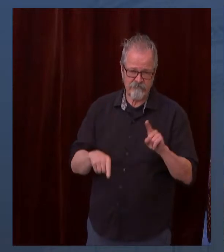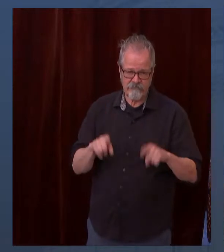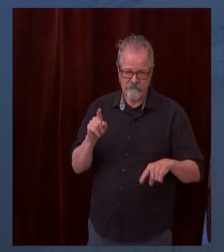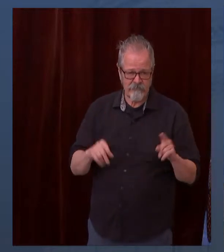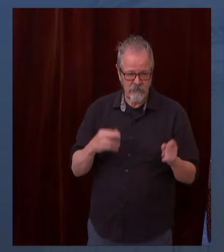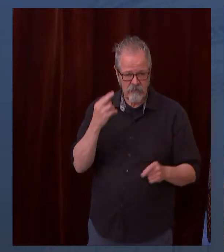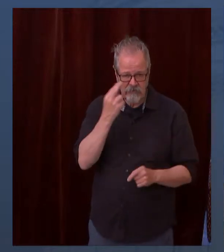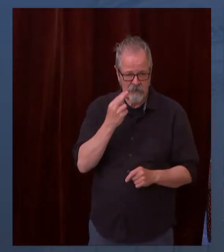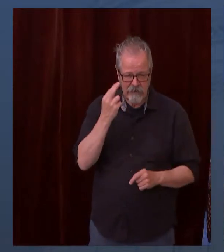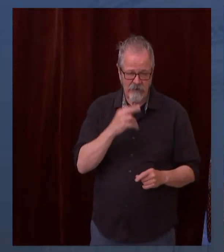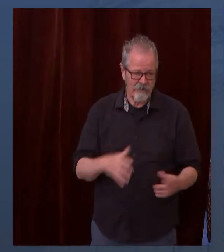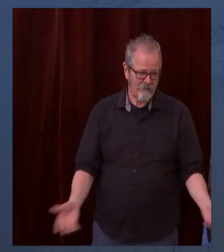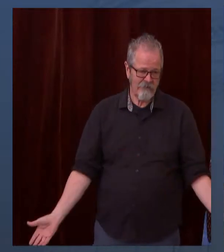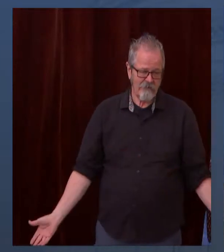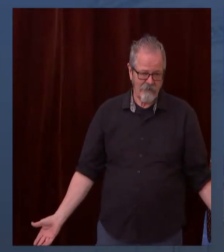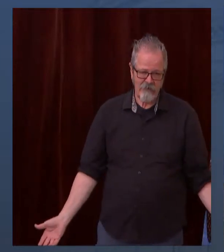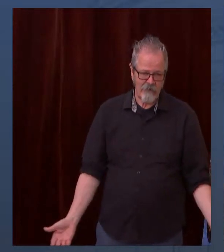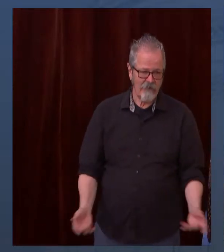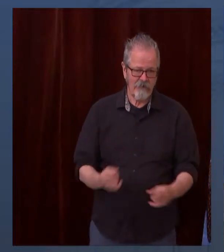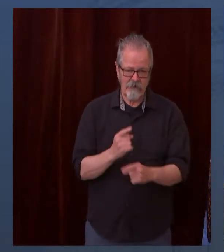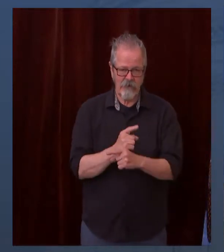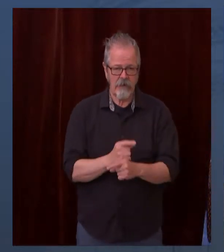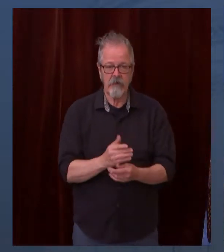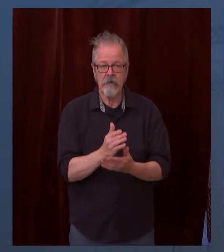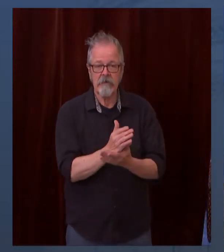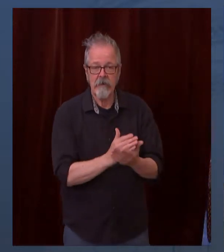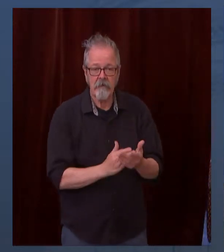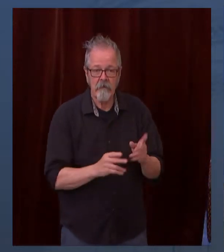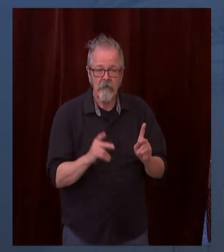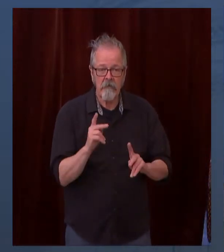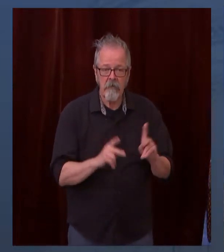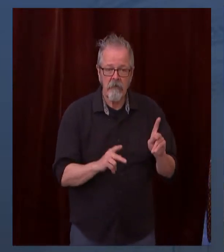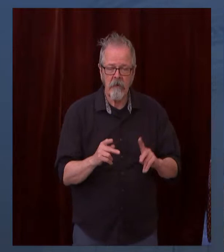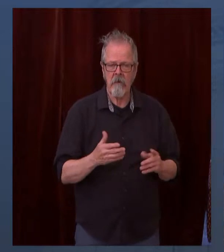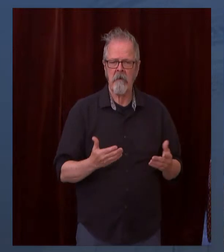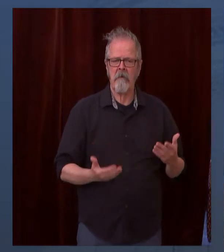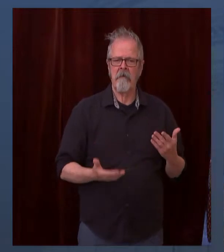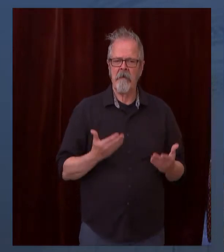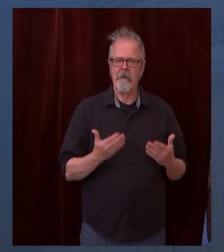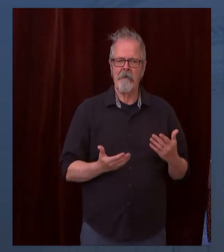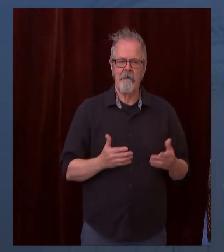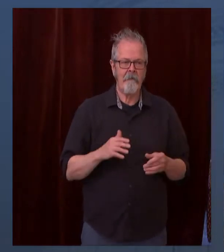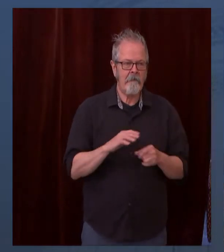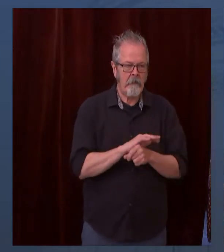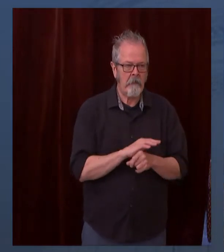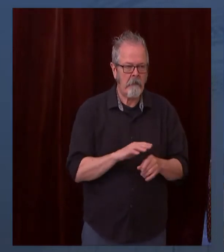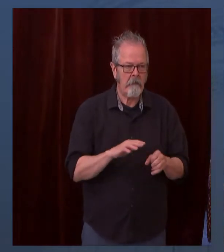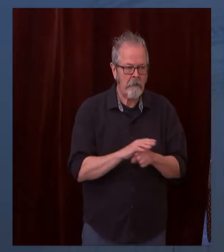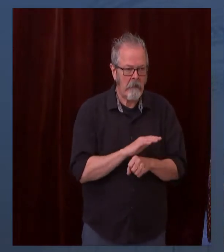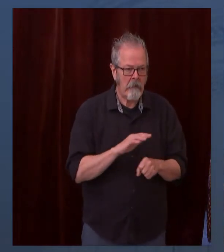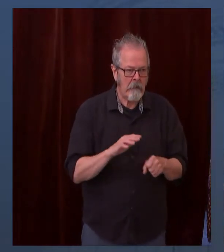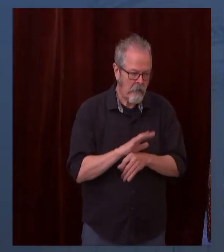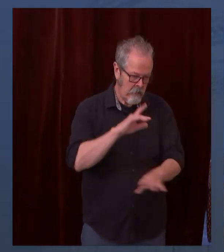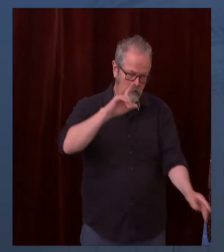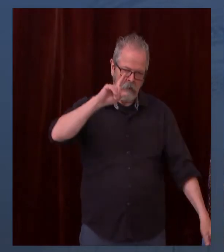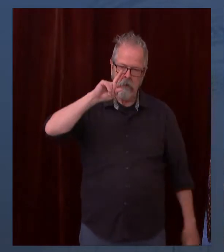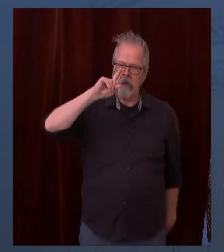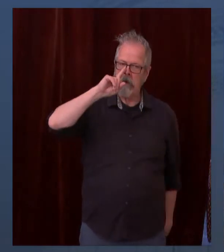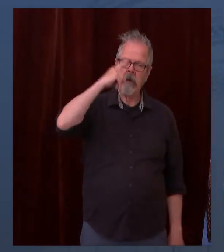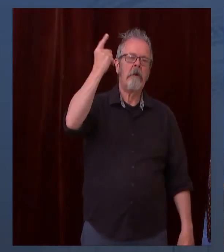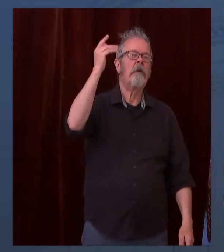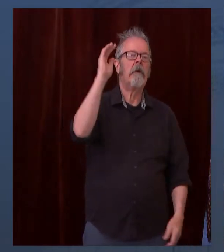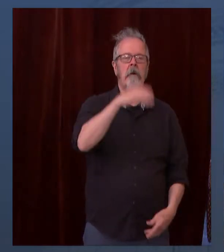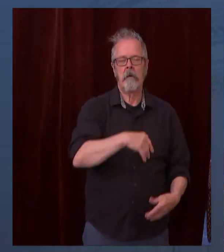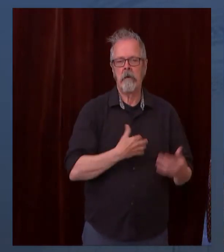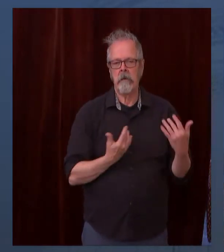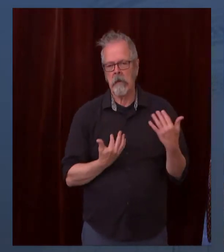waiting where, it's not as hard to get an appointment. And we think those folks are going to come in the next several weeks. We think that's great.